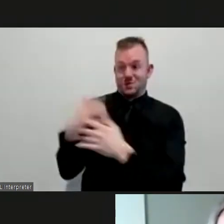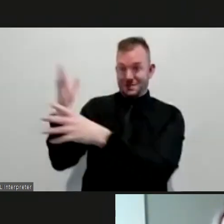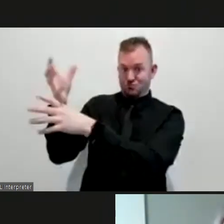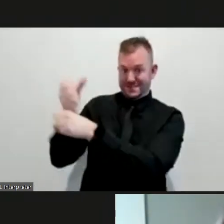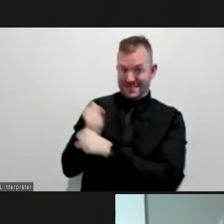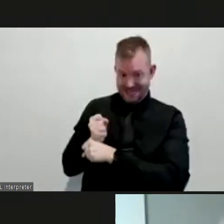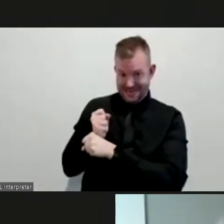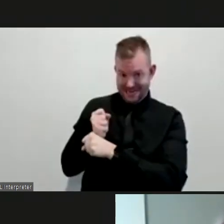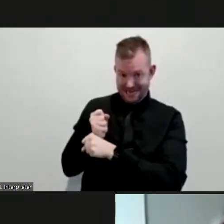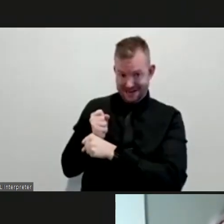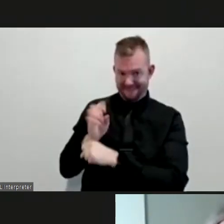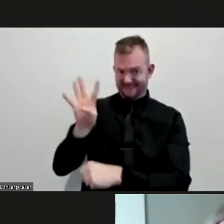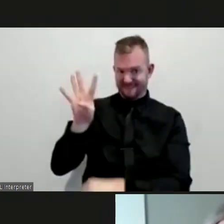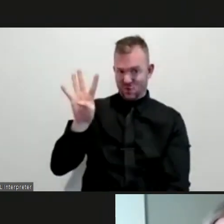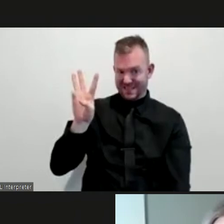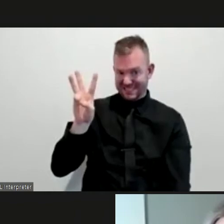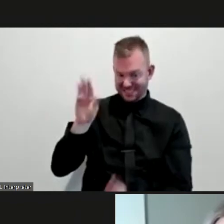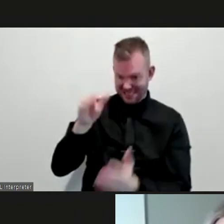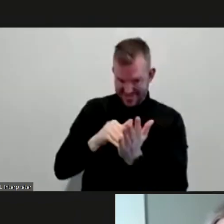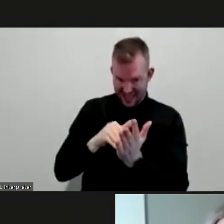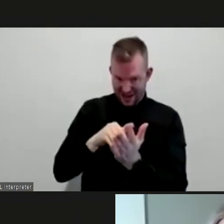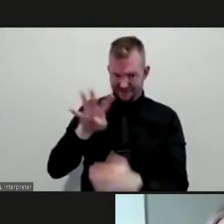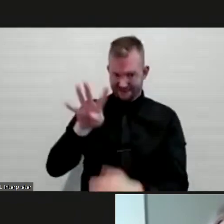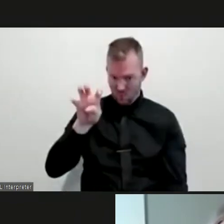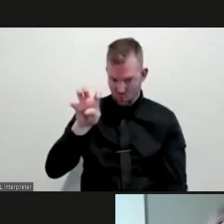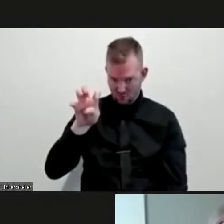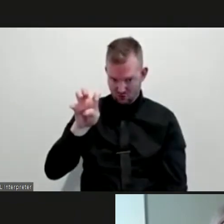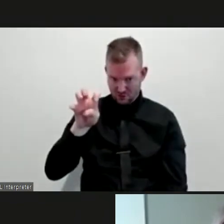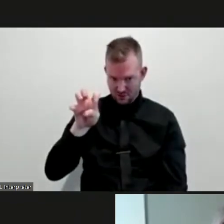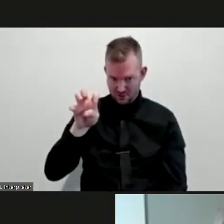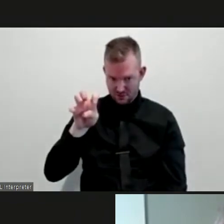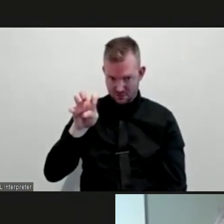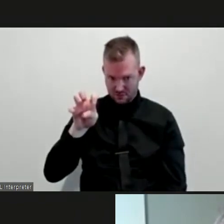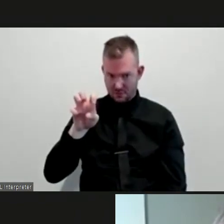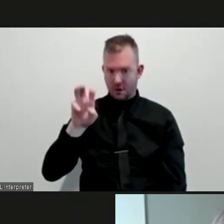46,420 doses of the Moderna, and we have